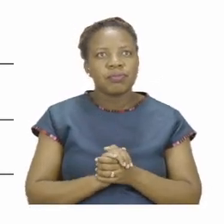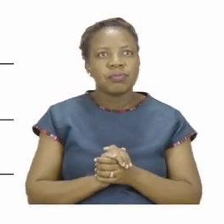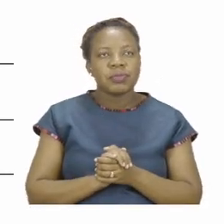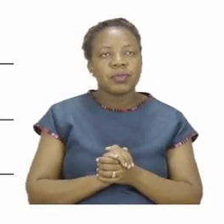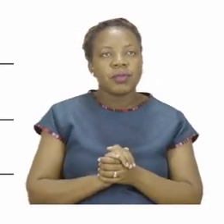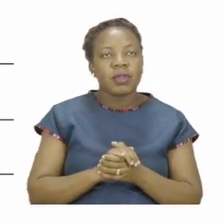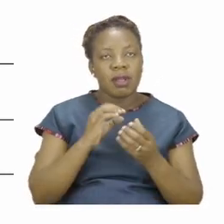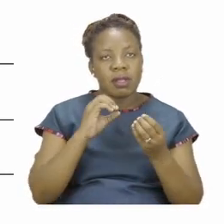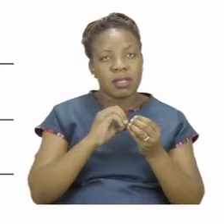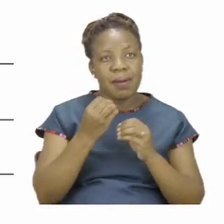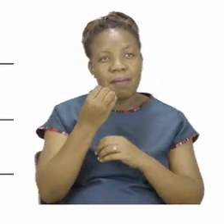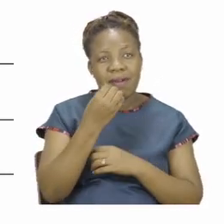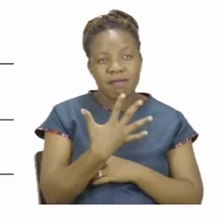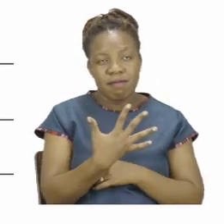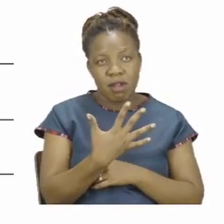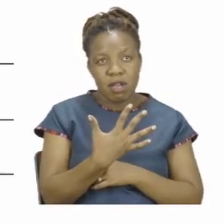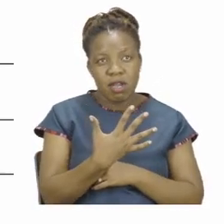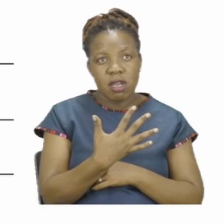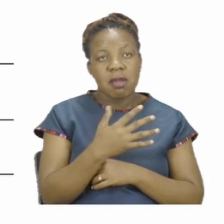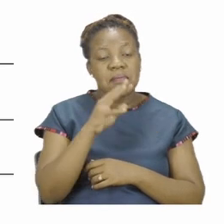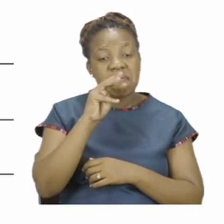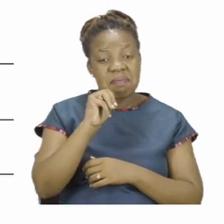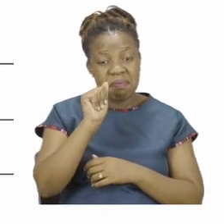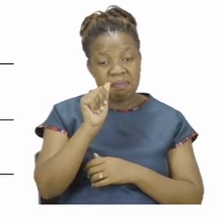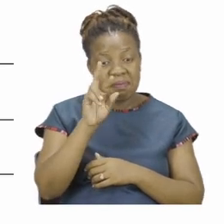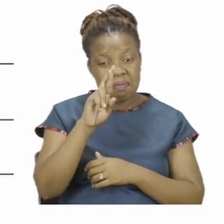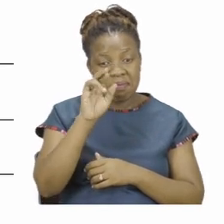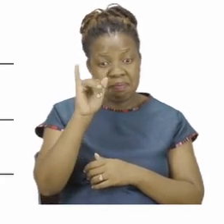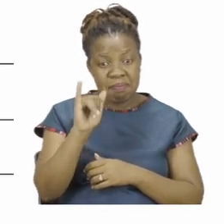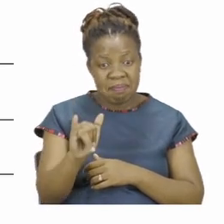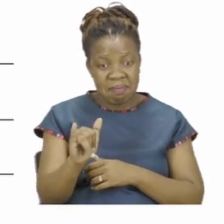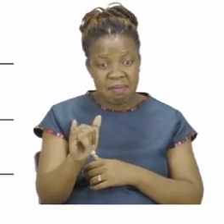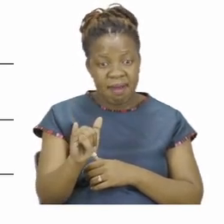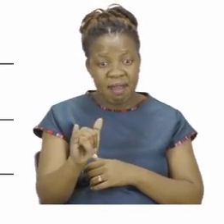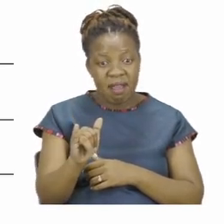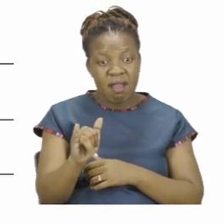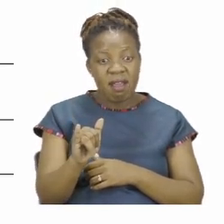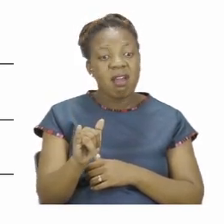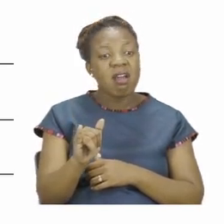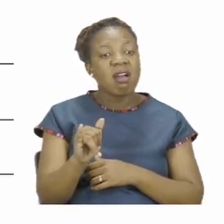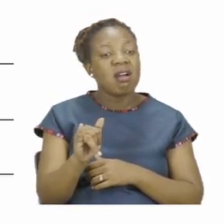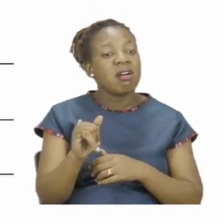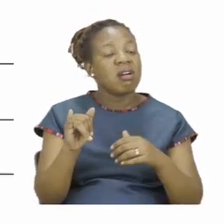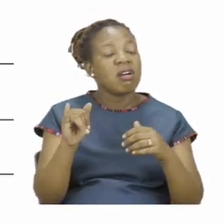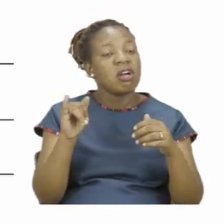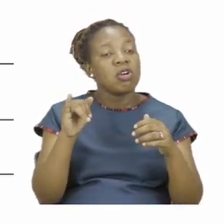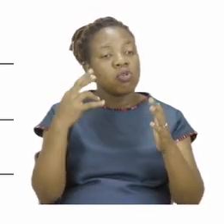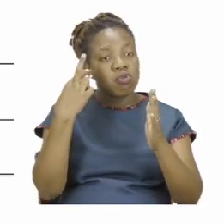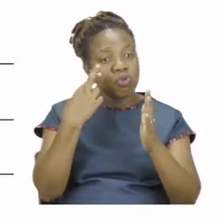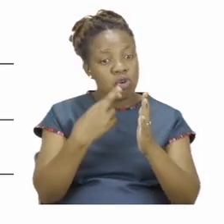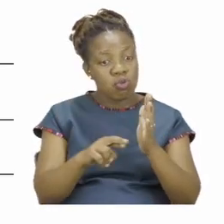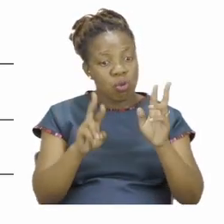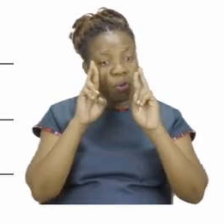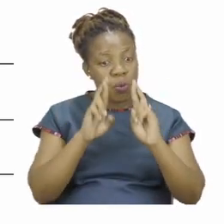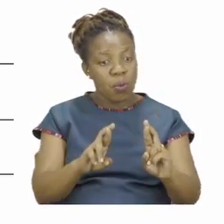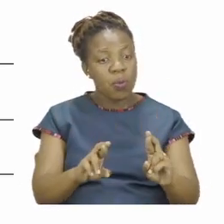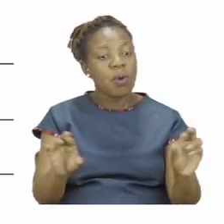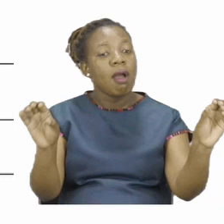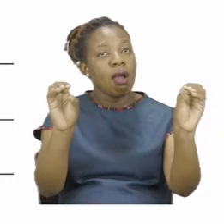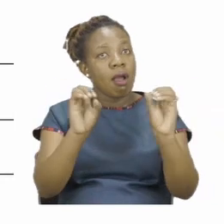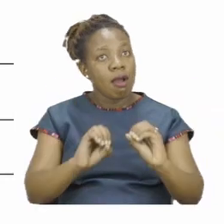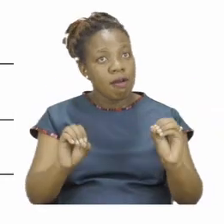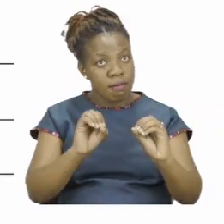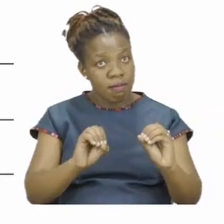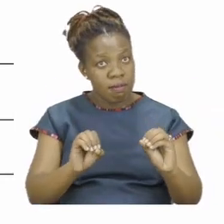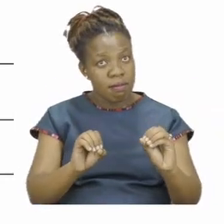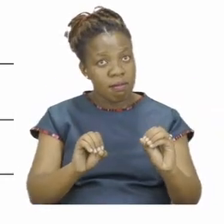no? Explain your answer. Did Mary break a rule at school? Yes or